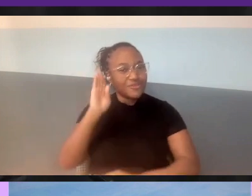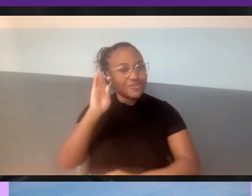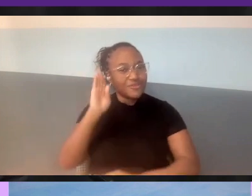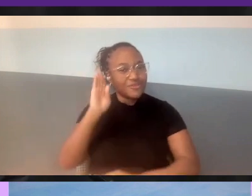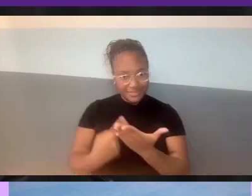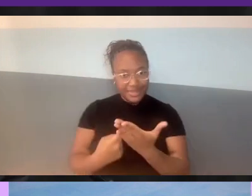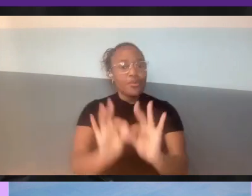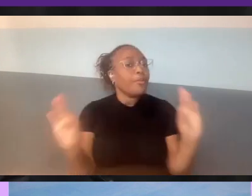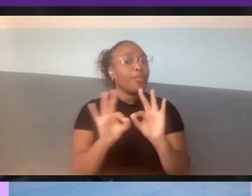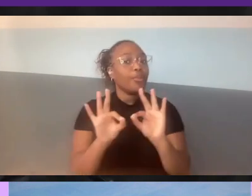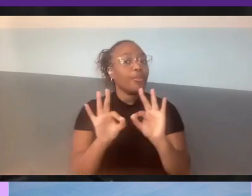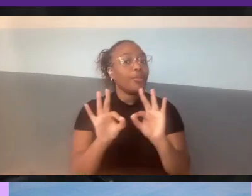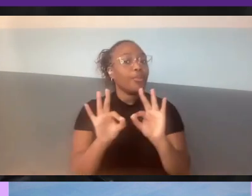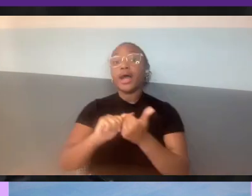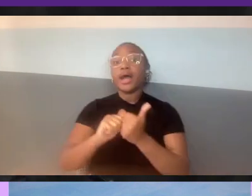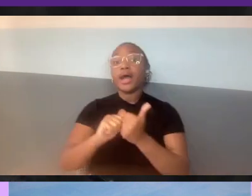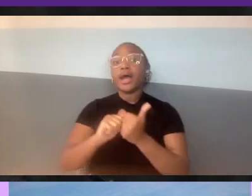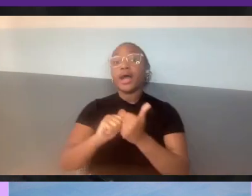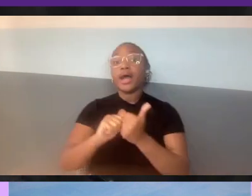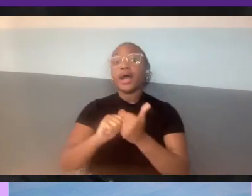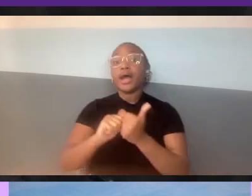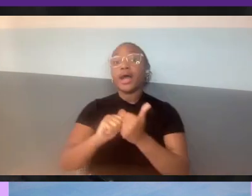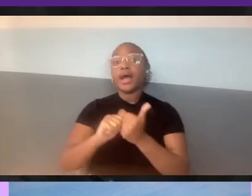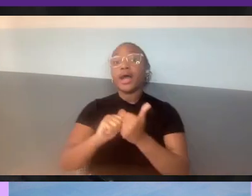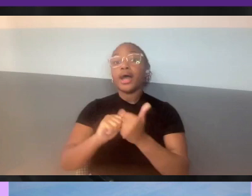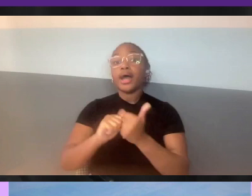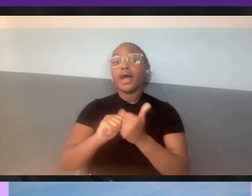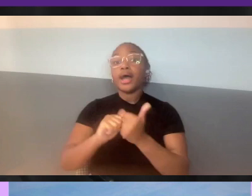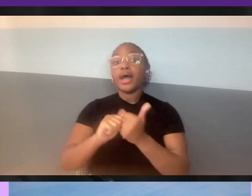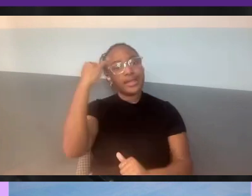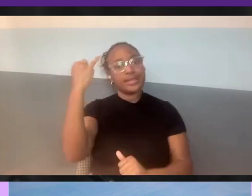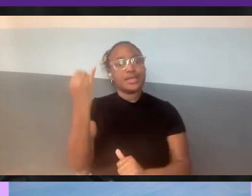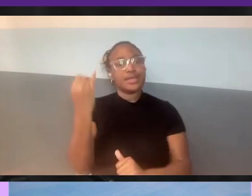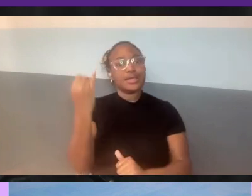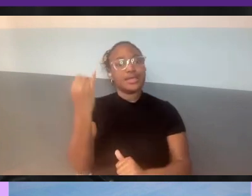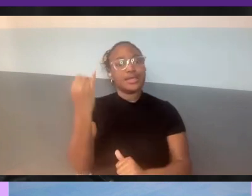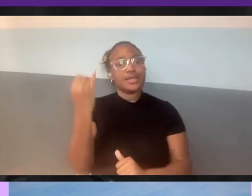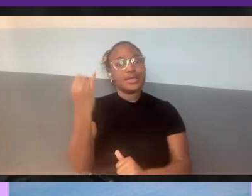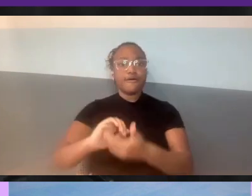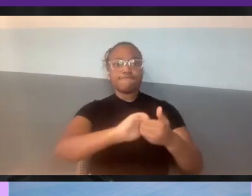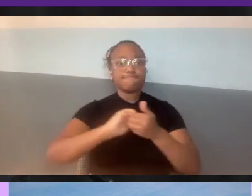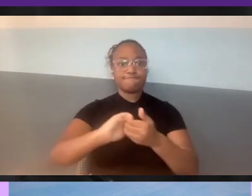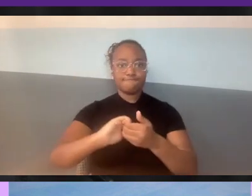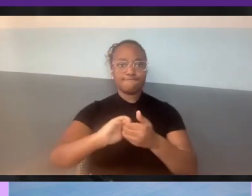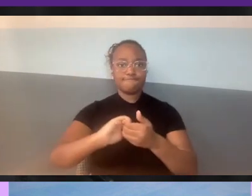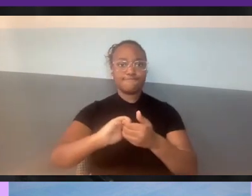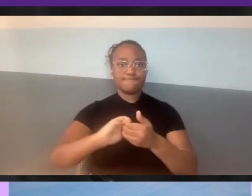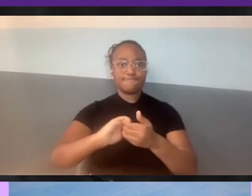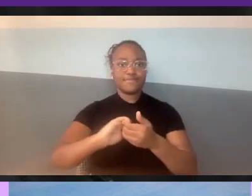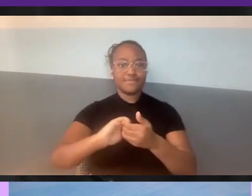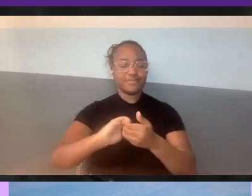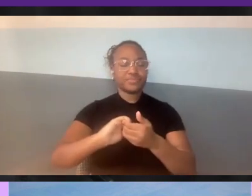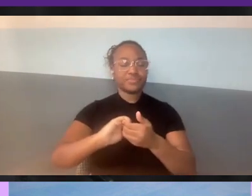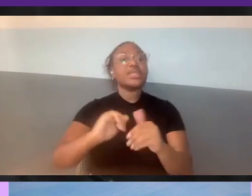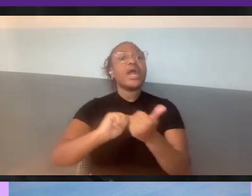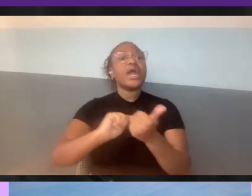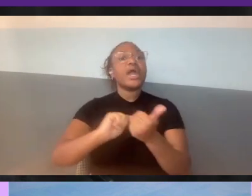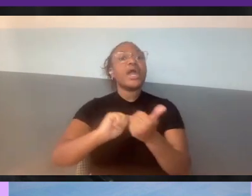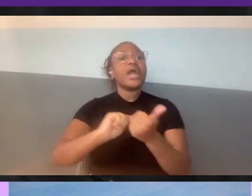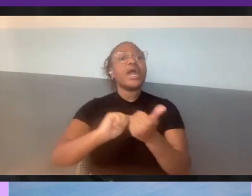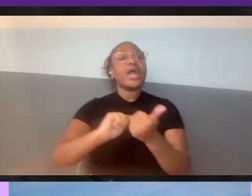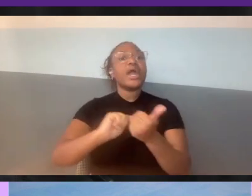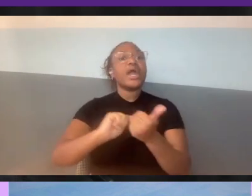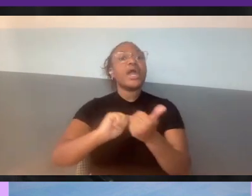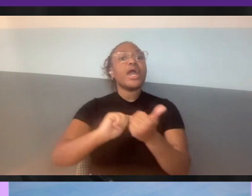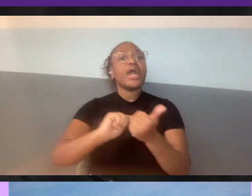really expanding how we think about our future, how are we using that to transform narratives and incorporate in that into your work